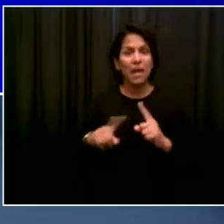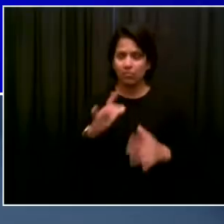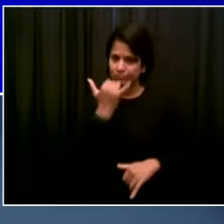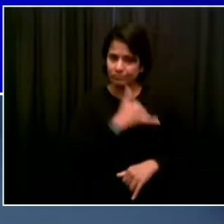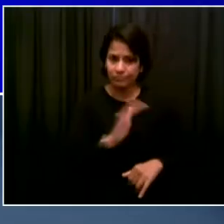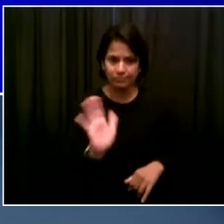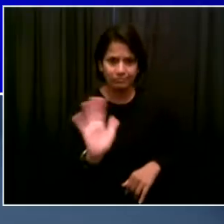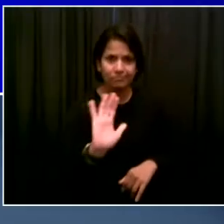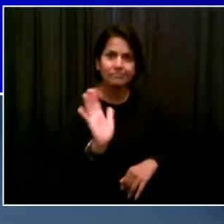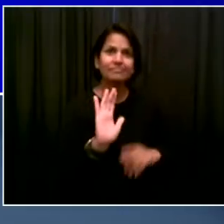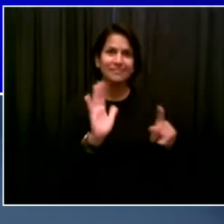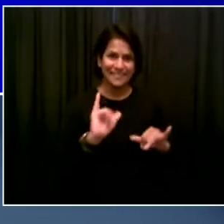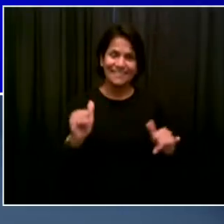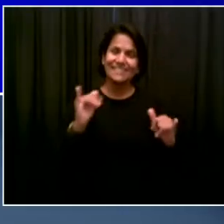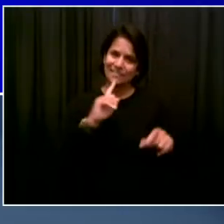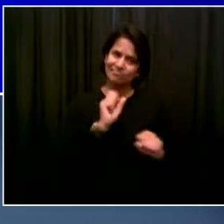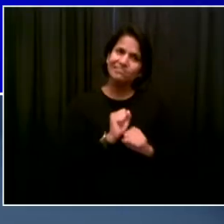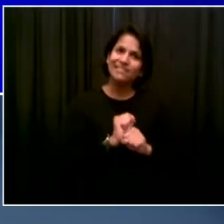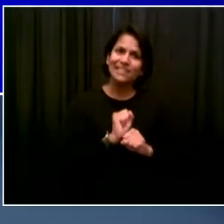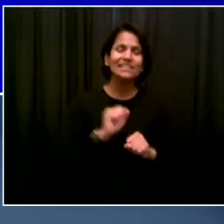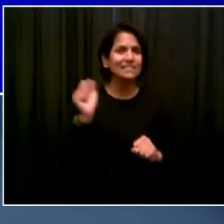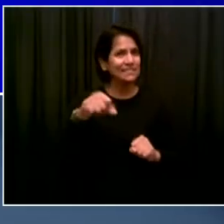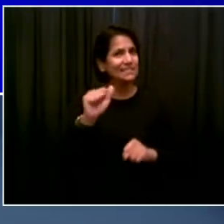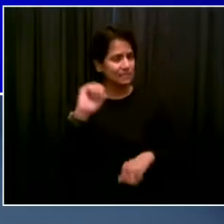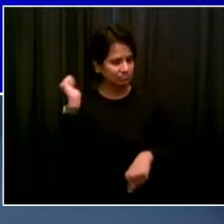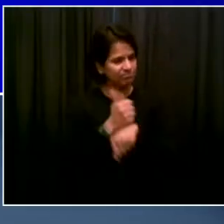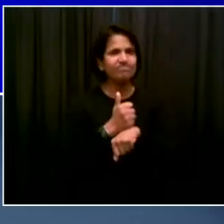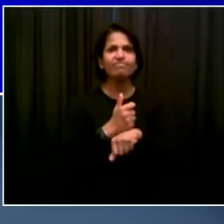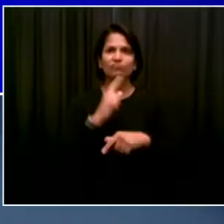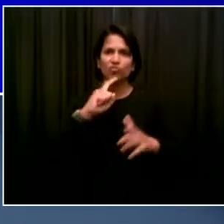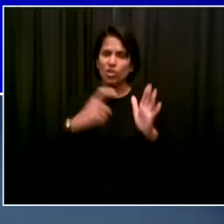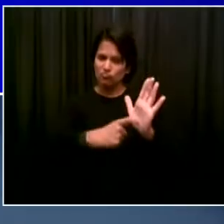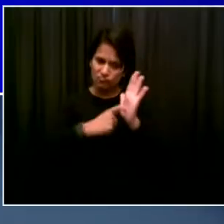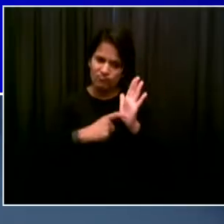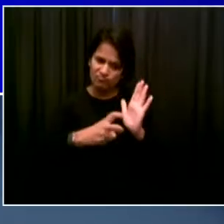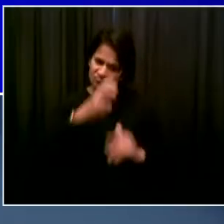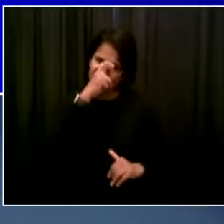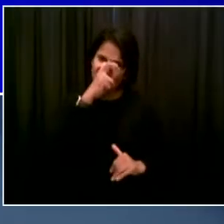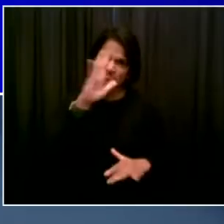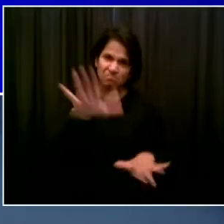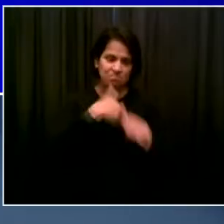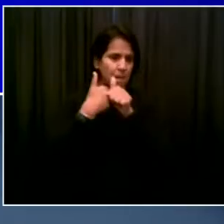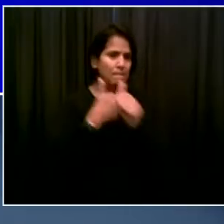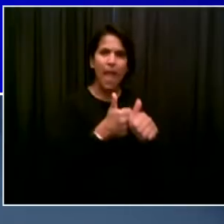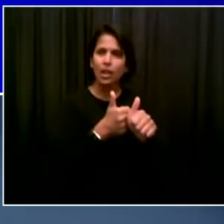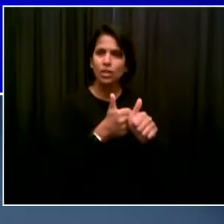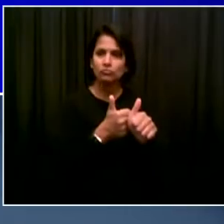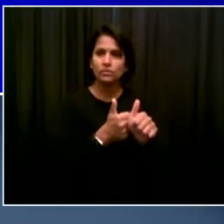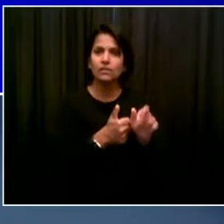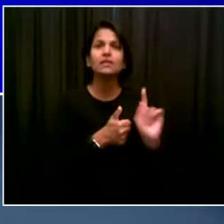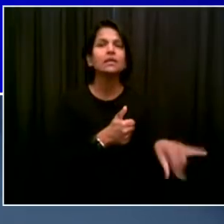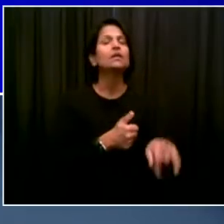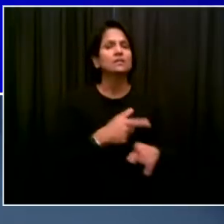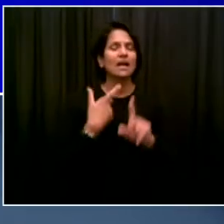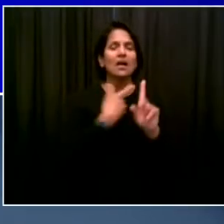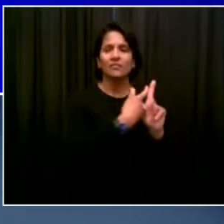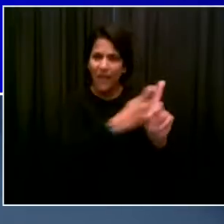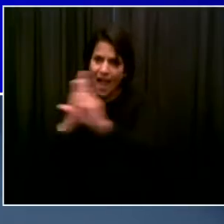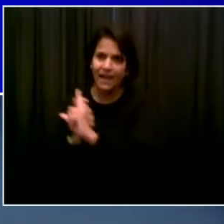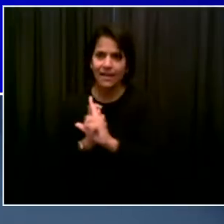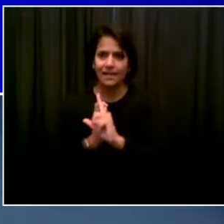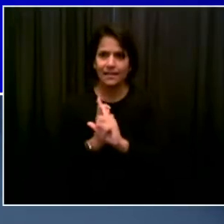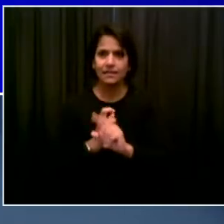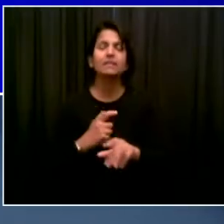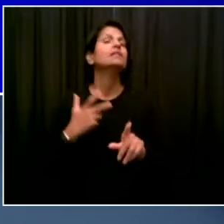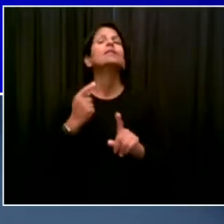vaccinated. People did the right thing. And now the city is turning the corner as a result, but we're not done yet. So we have to go farther.